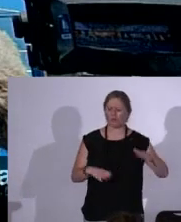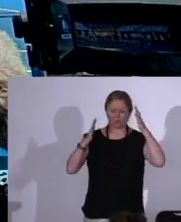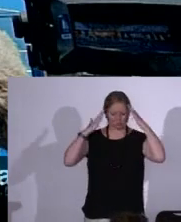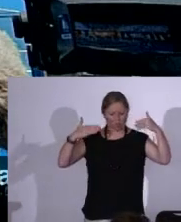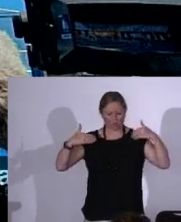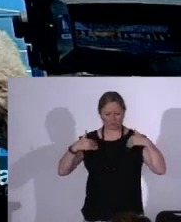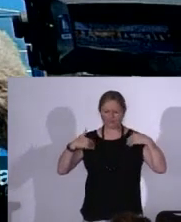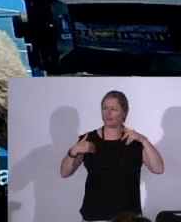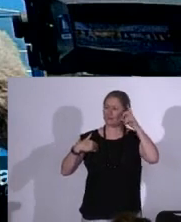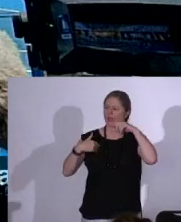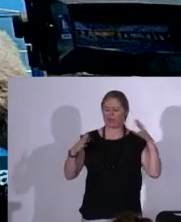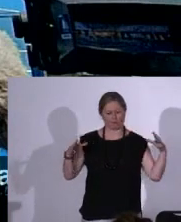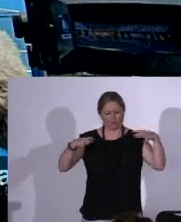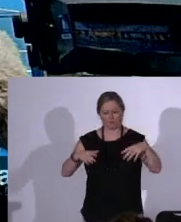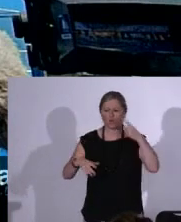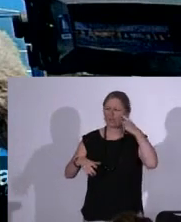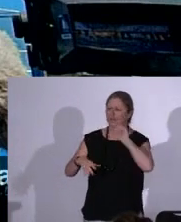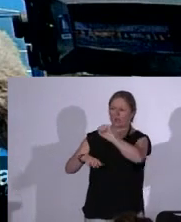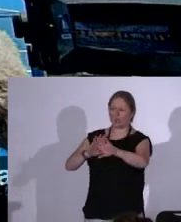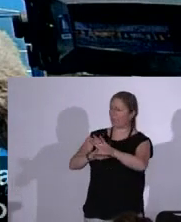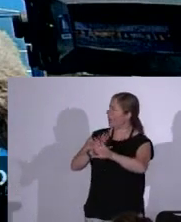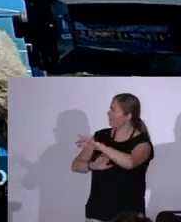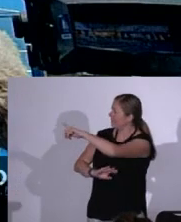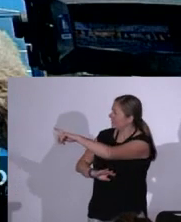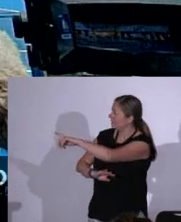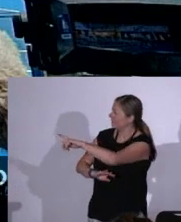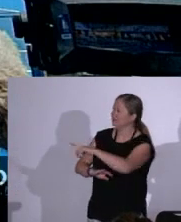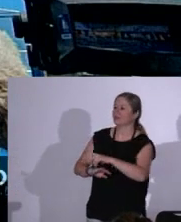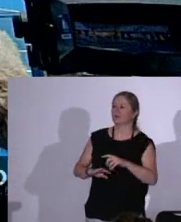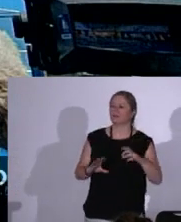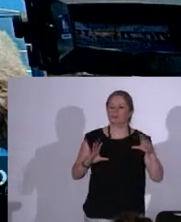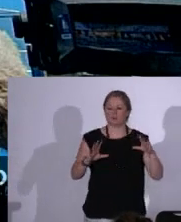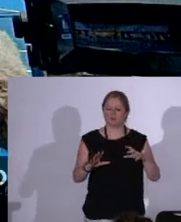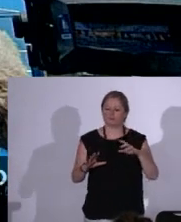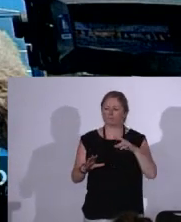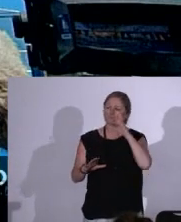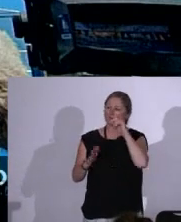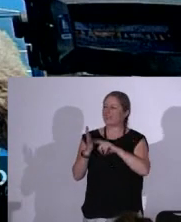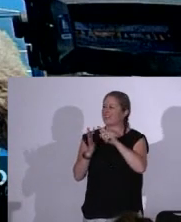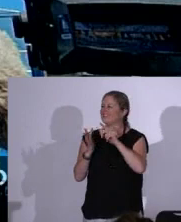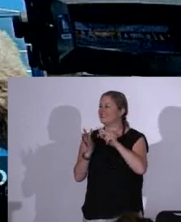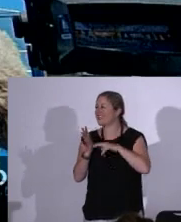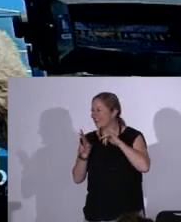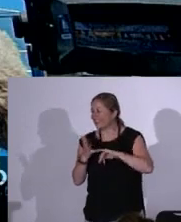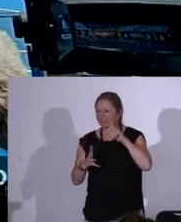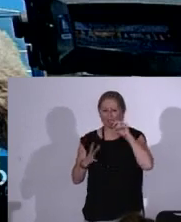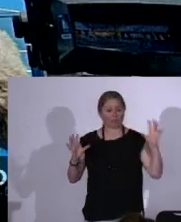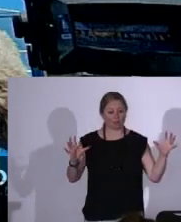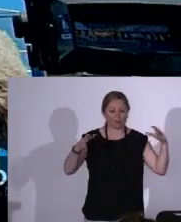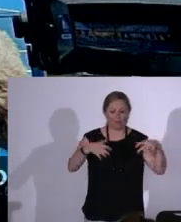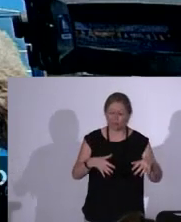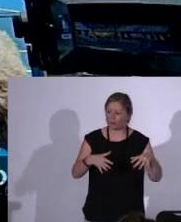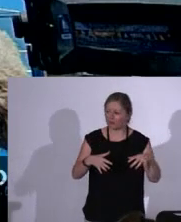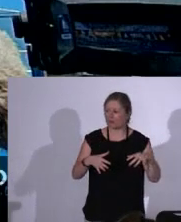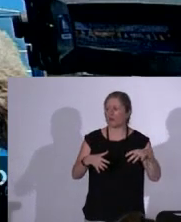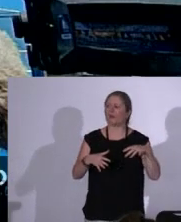on your left side, and kids, teenagers, and adolescents to come together from the Horn of